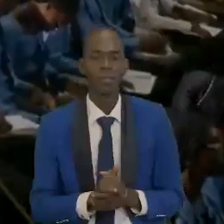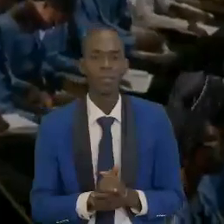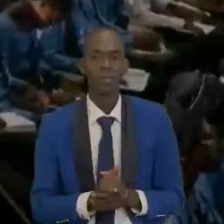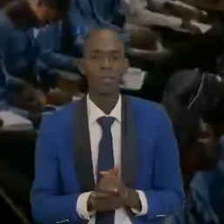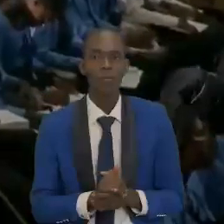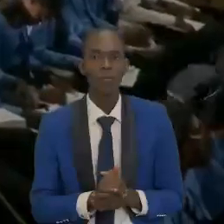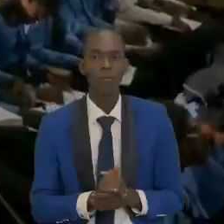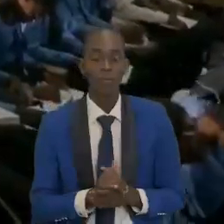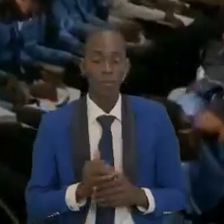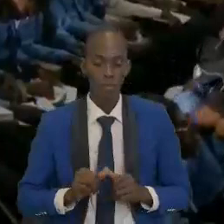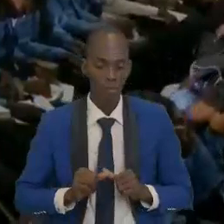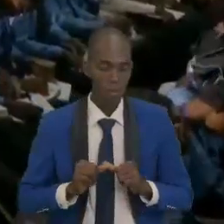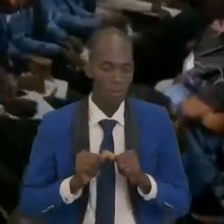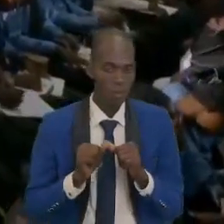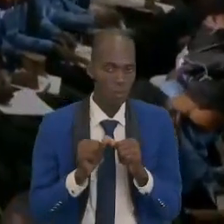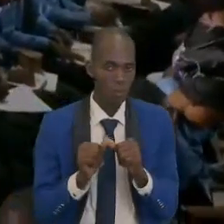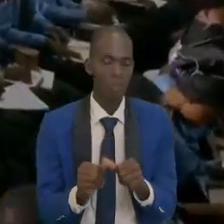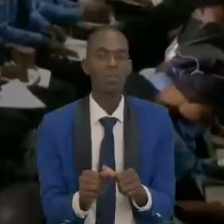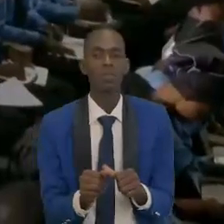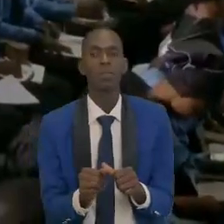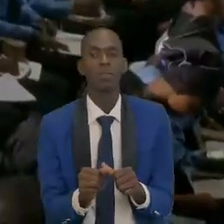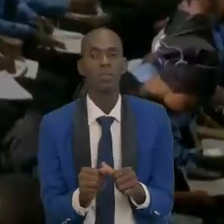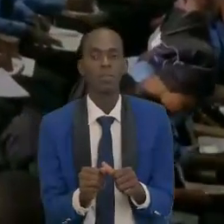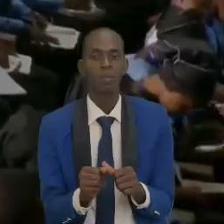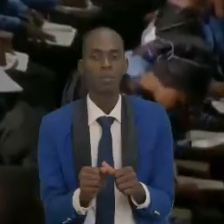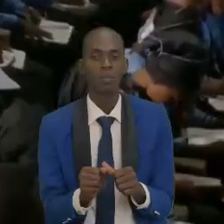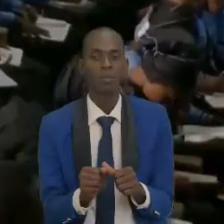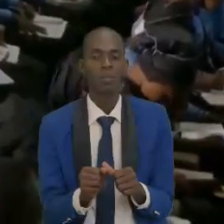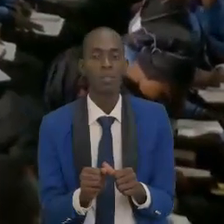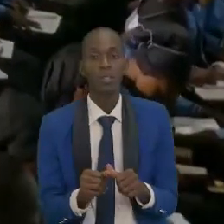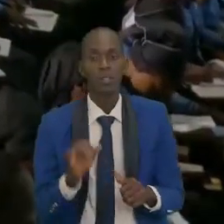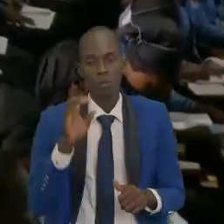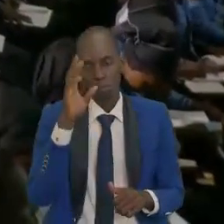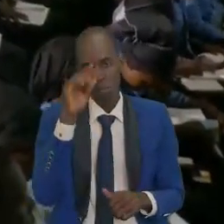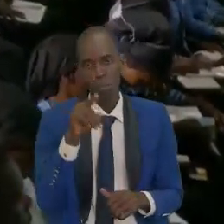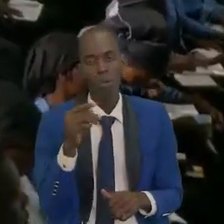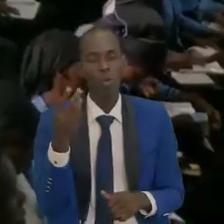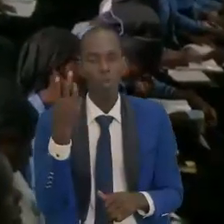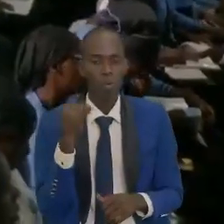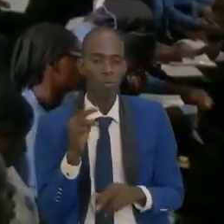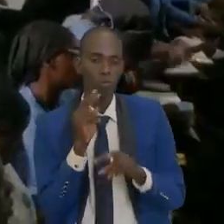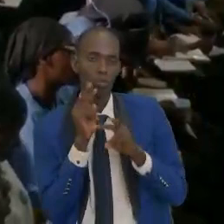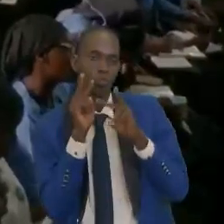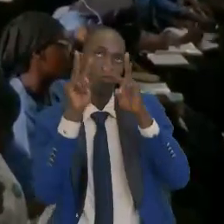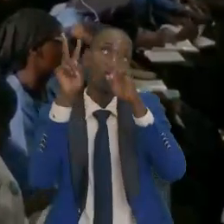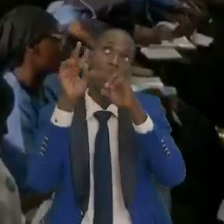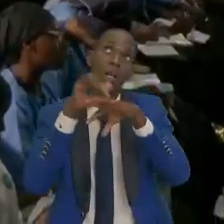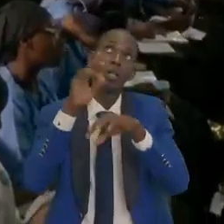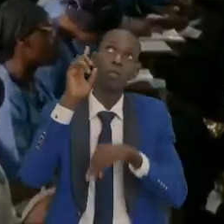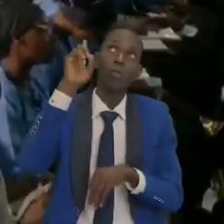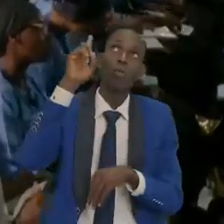consistently and constantly it was looking at the one what promised